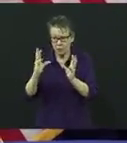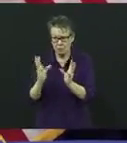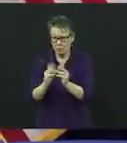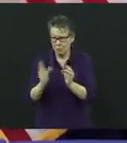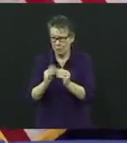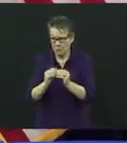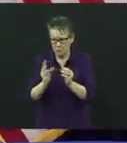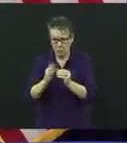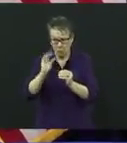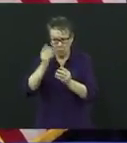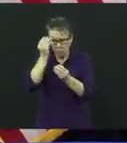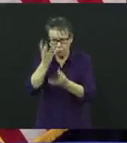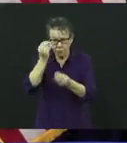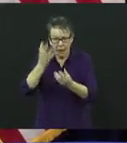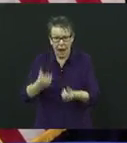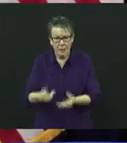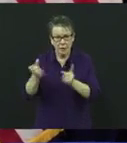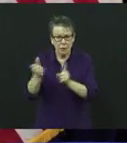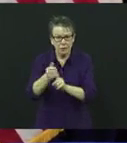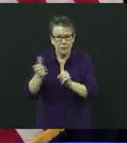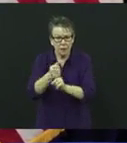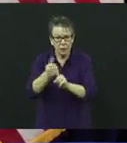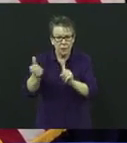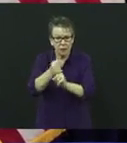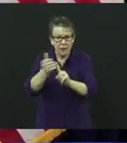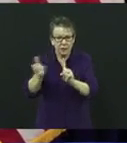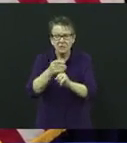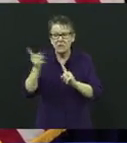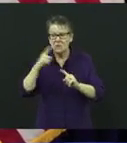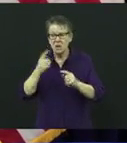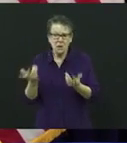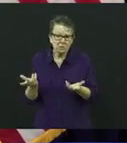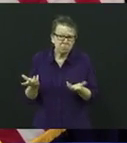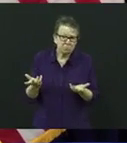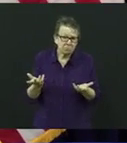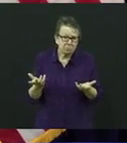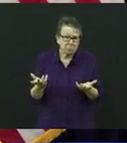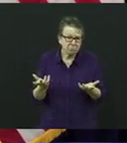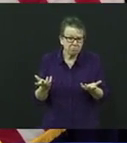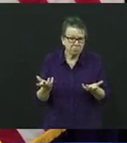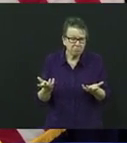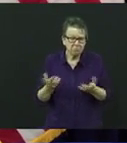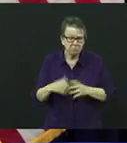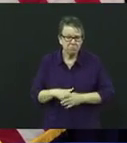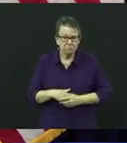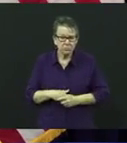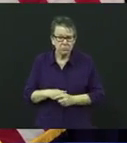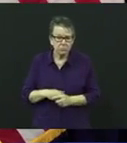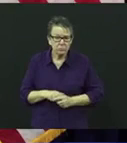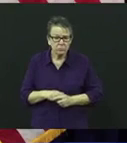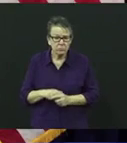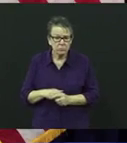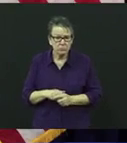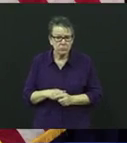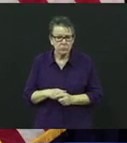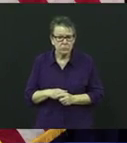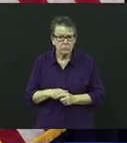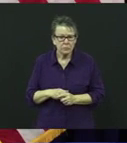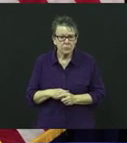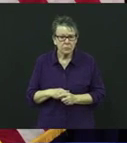on the road. John, real quick. Yeah, a quick one. You took some action yesterday on freezing some spending. We've heard some questions from school districts. Is this